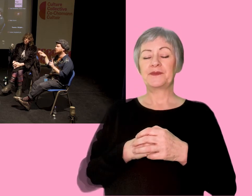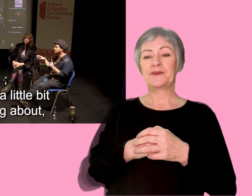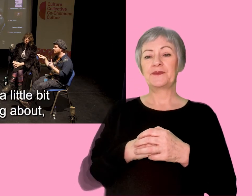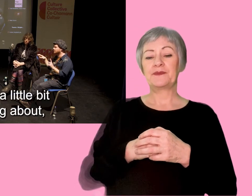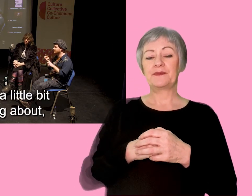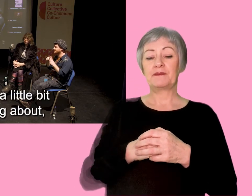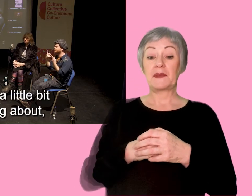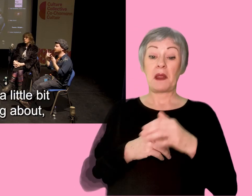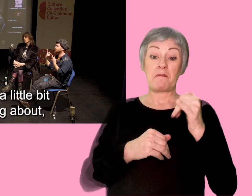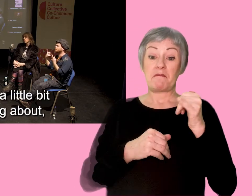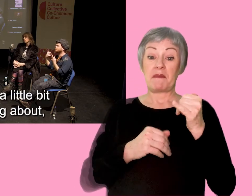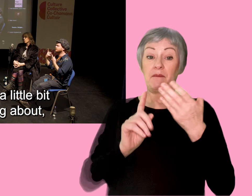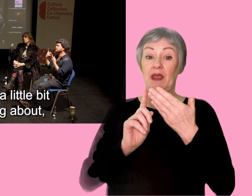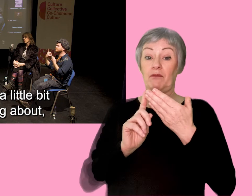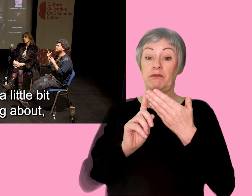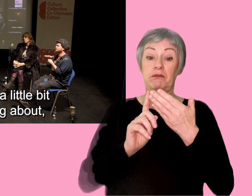I might be